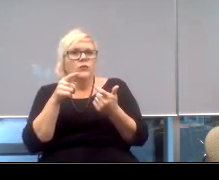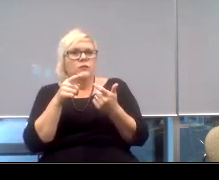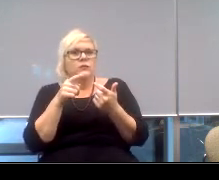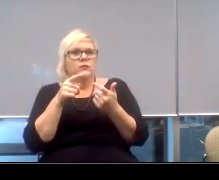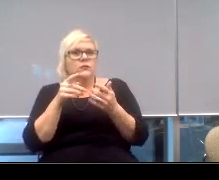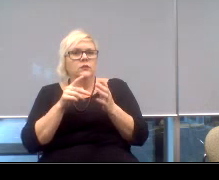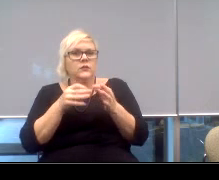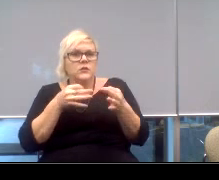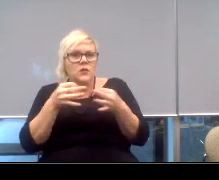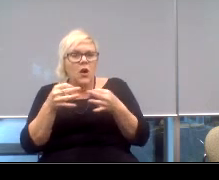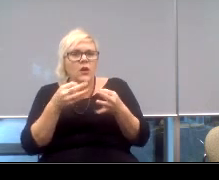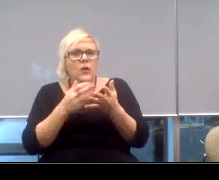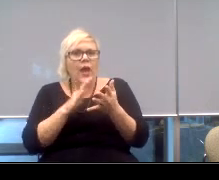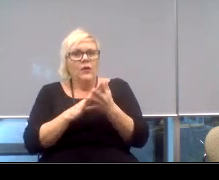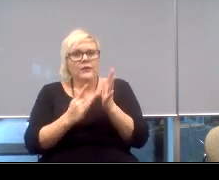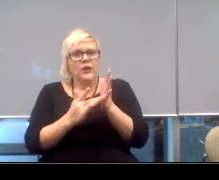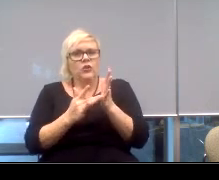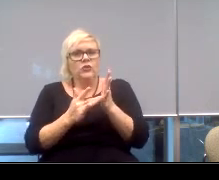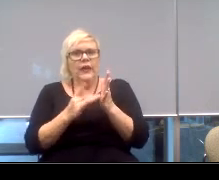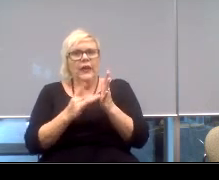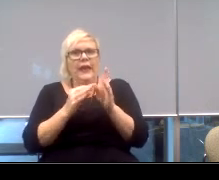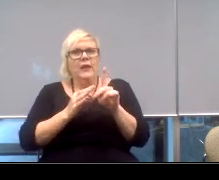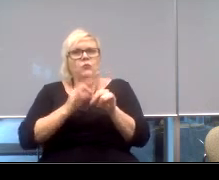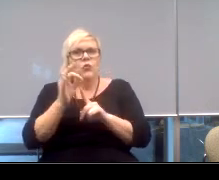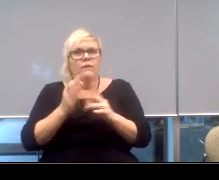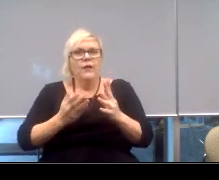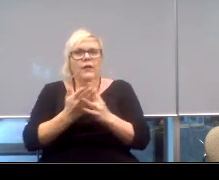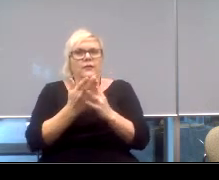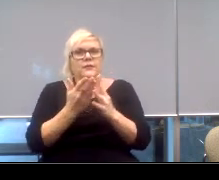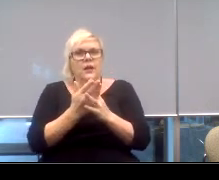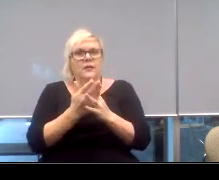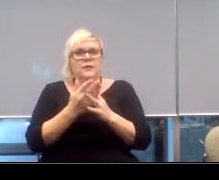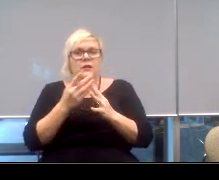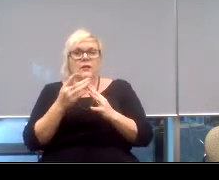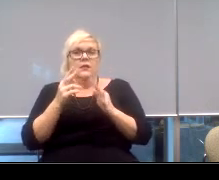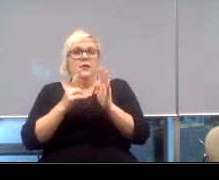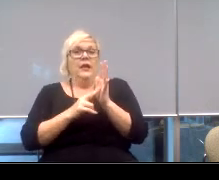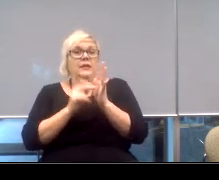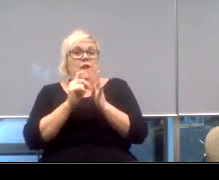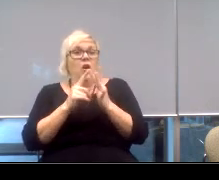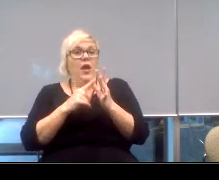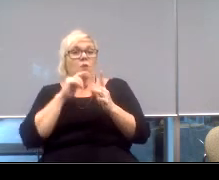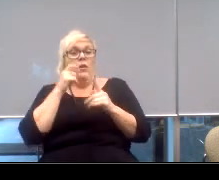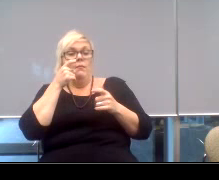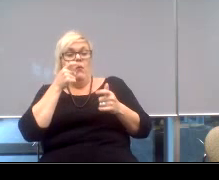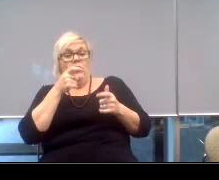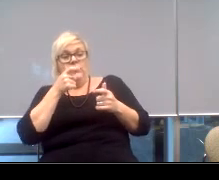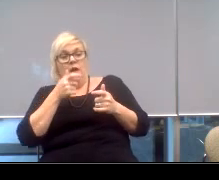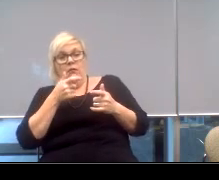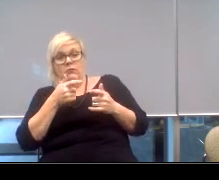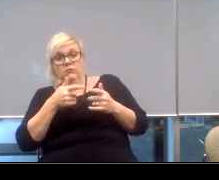is used to facilitate or improve this will be monitored over time by the agency. As evidence of this